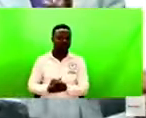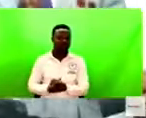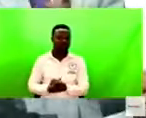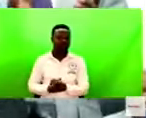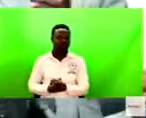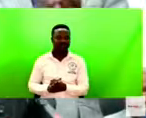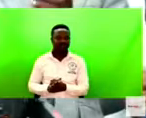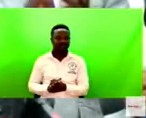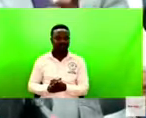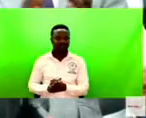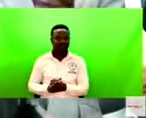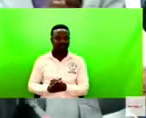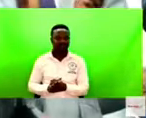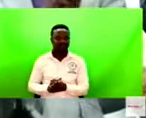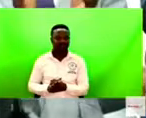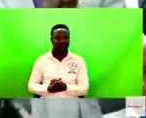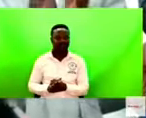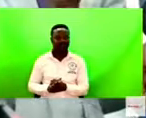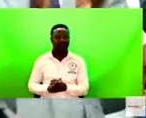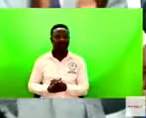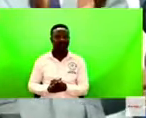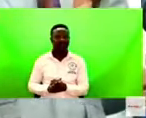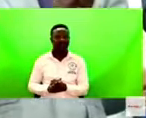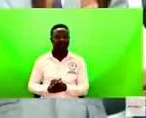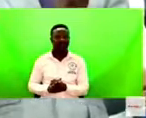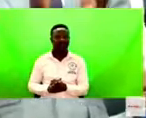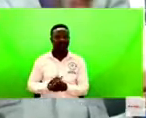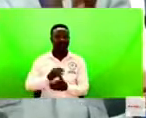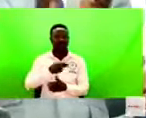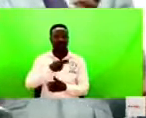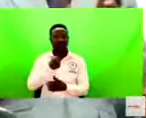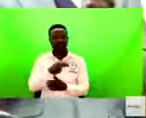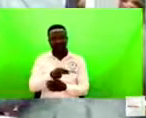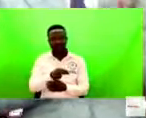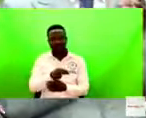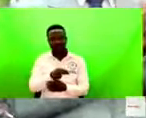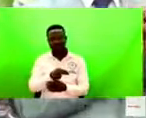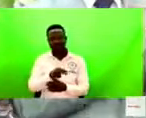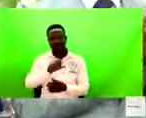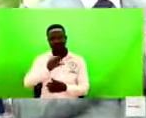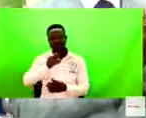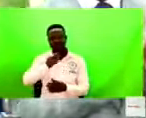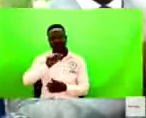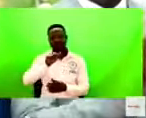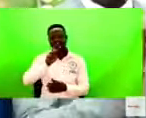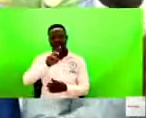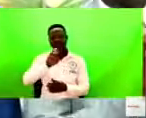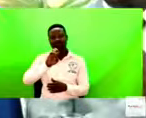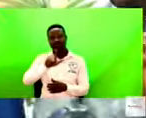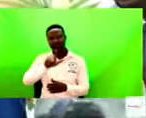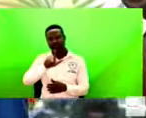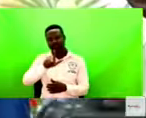church, hallelujah, Pastor Samuel